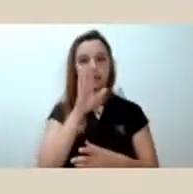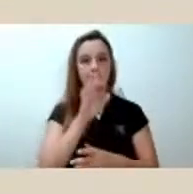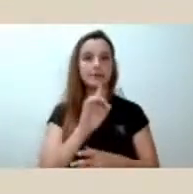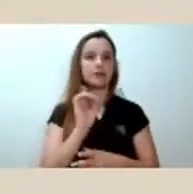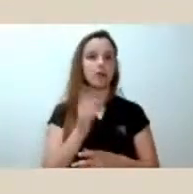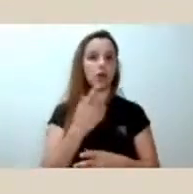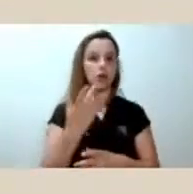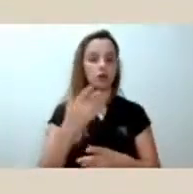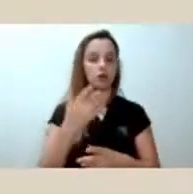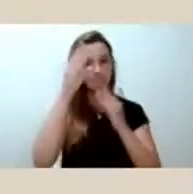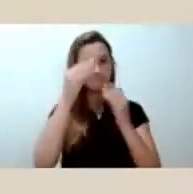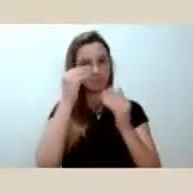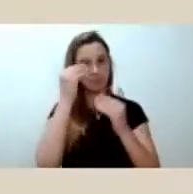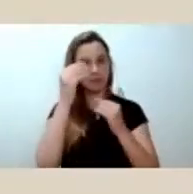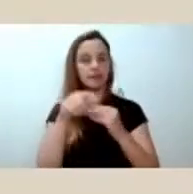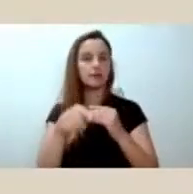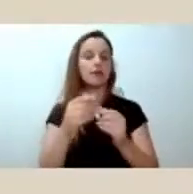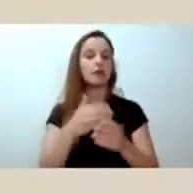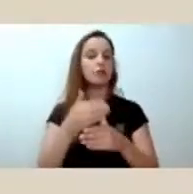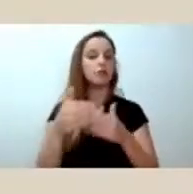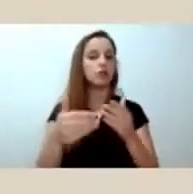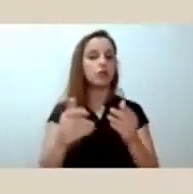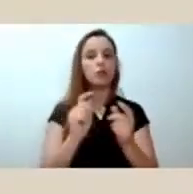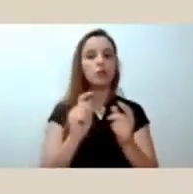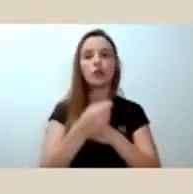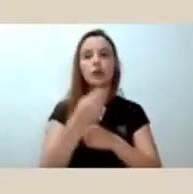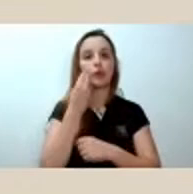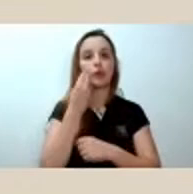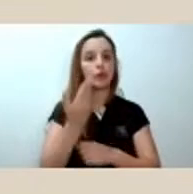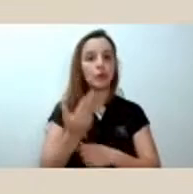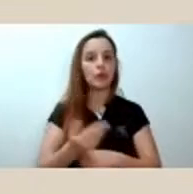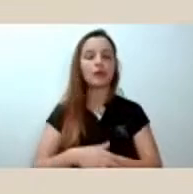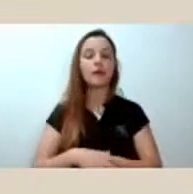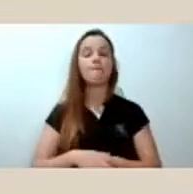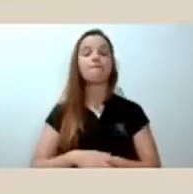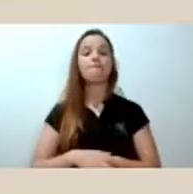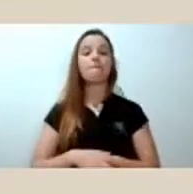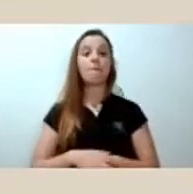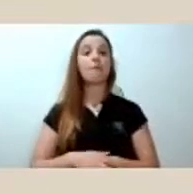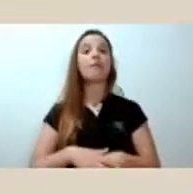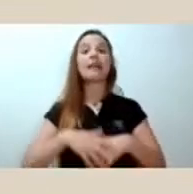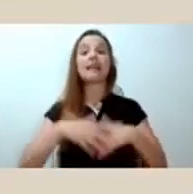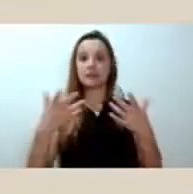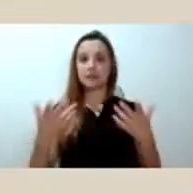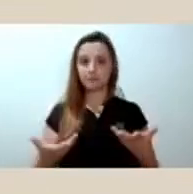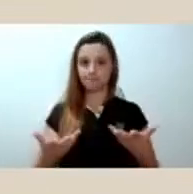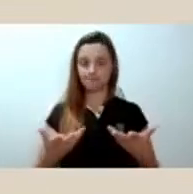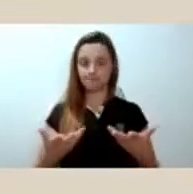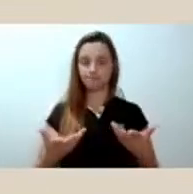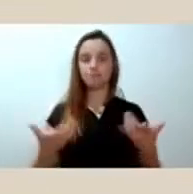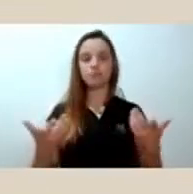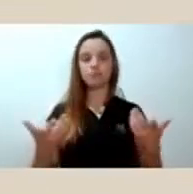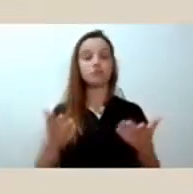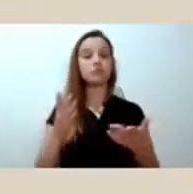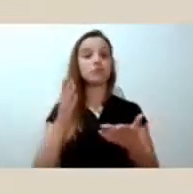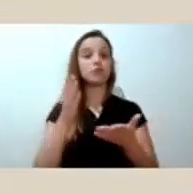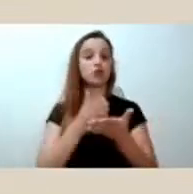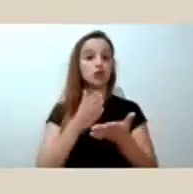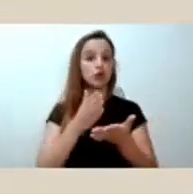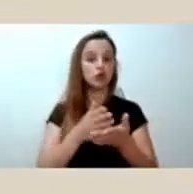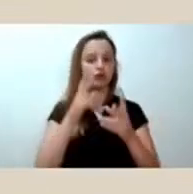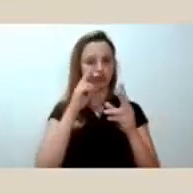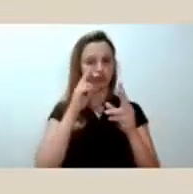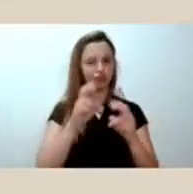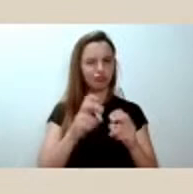might make change easier. Então, esses estudos nesse campo, não é?